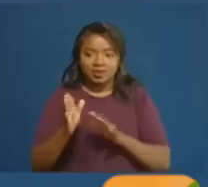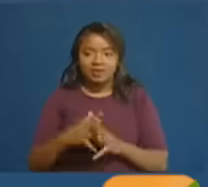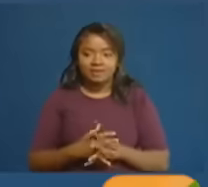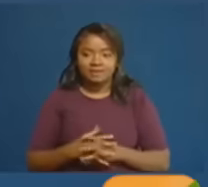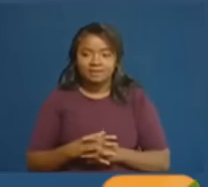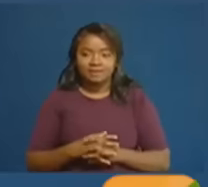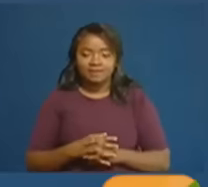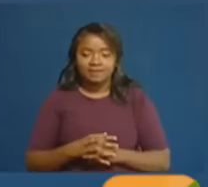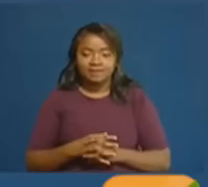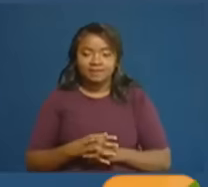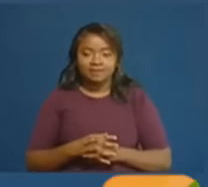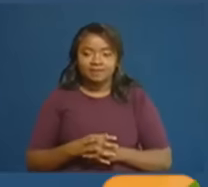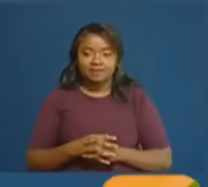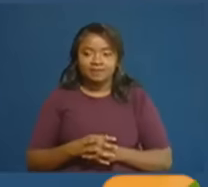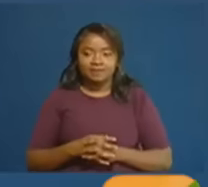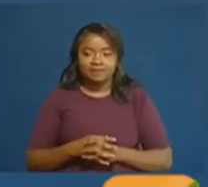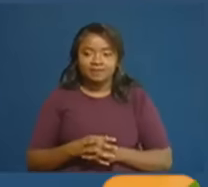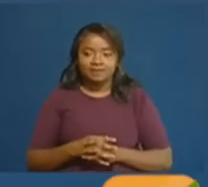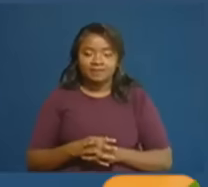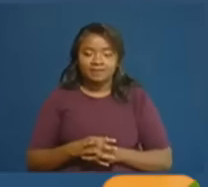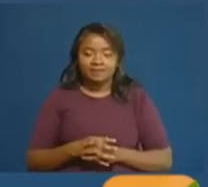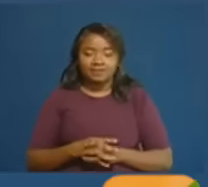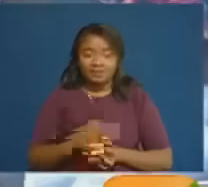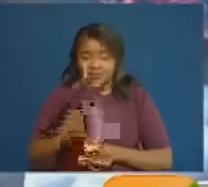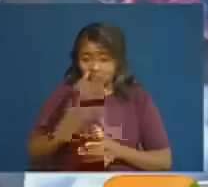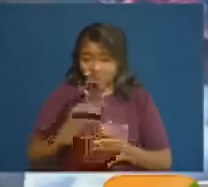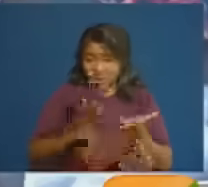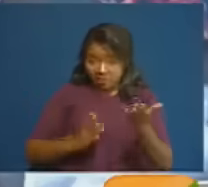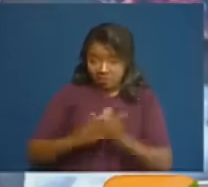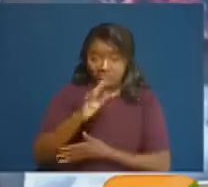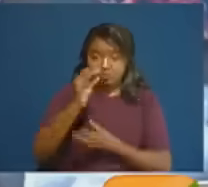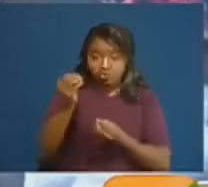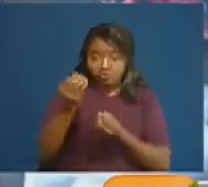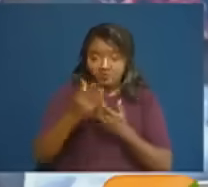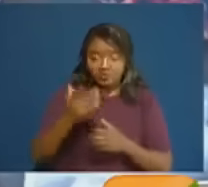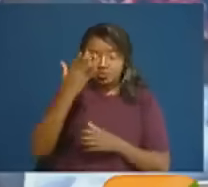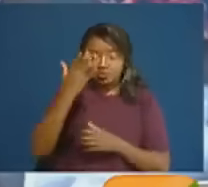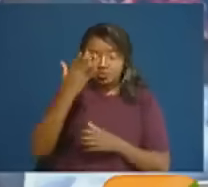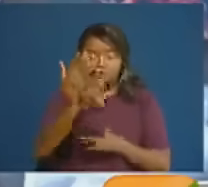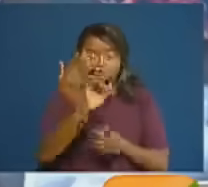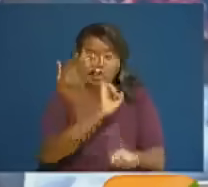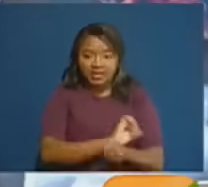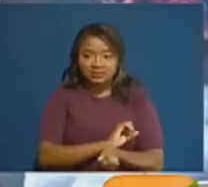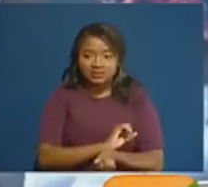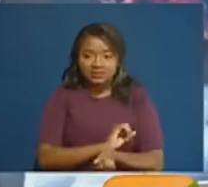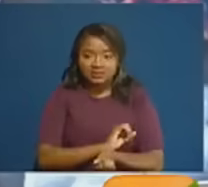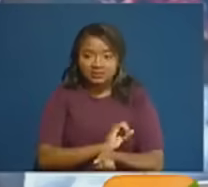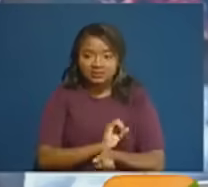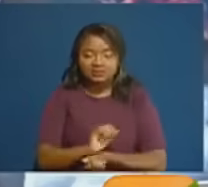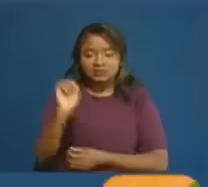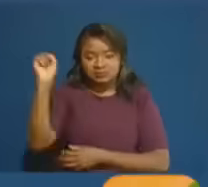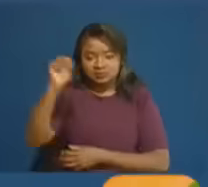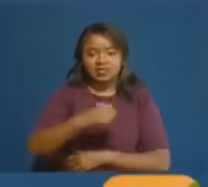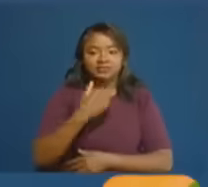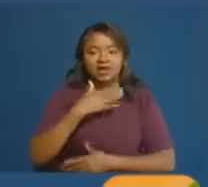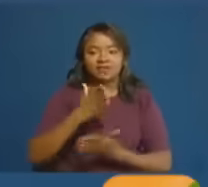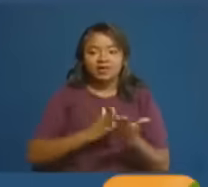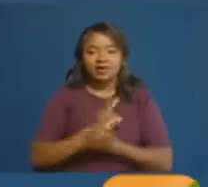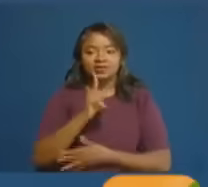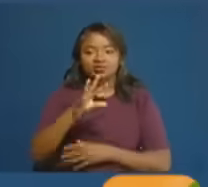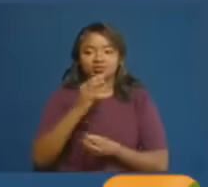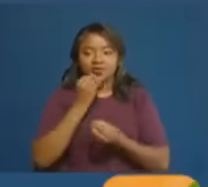harm to the public. Do you have a right to inform that you're being arrested? You have a right to be informed where you're arrested.